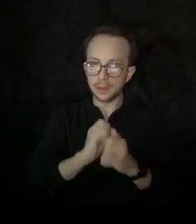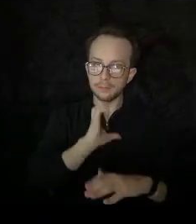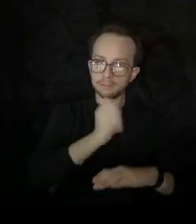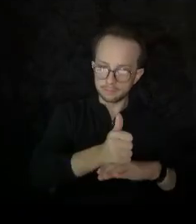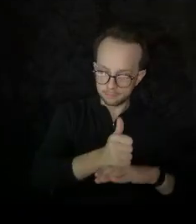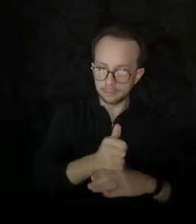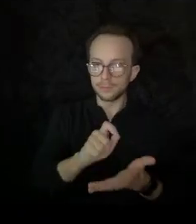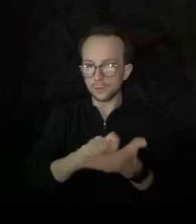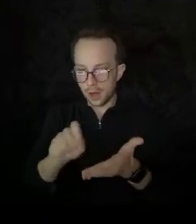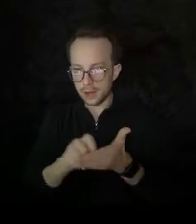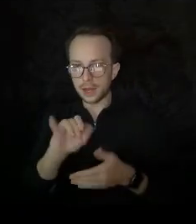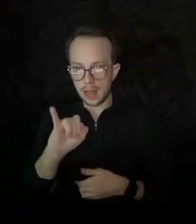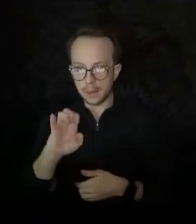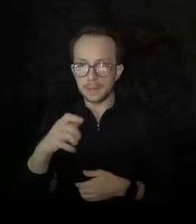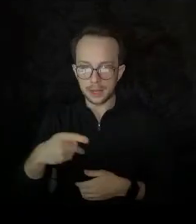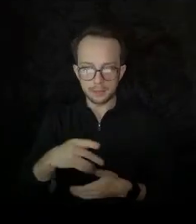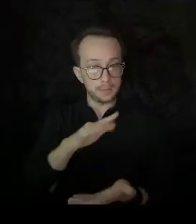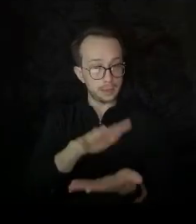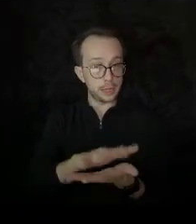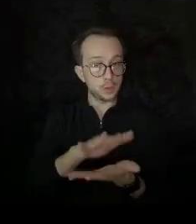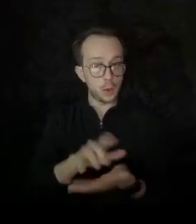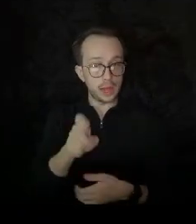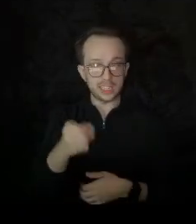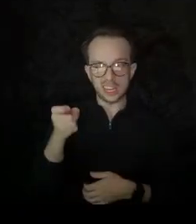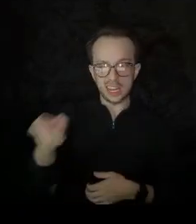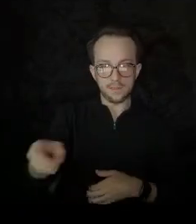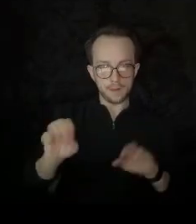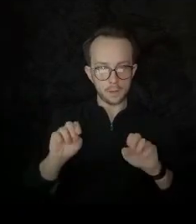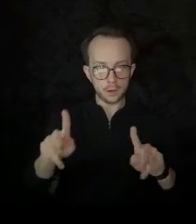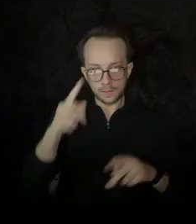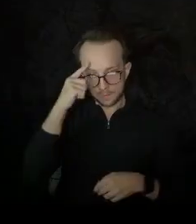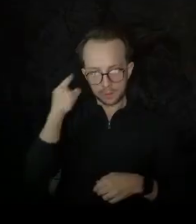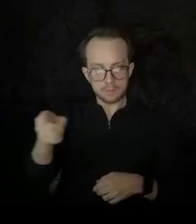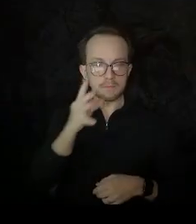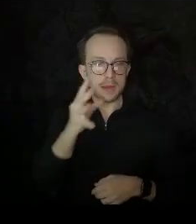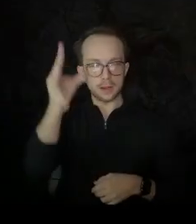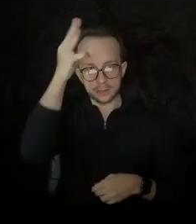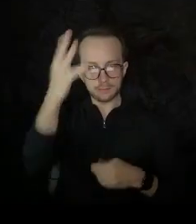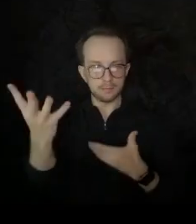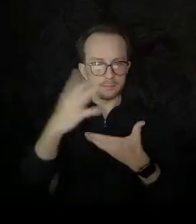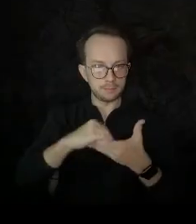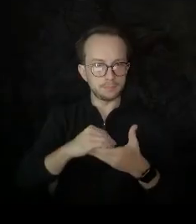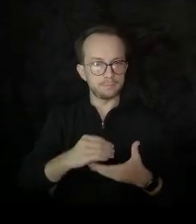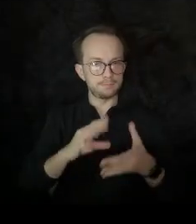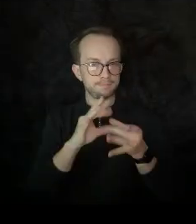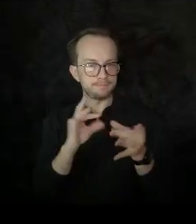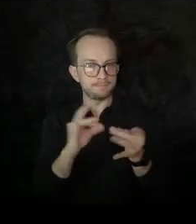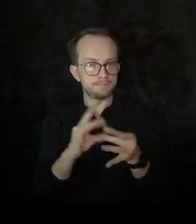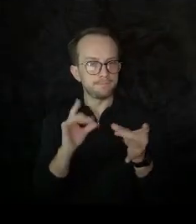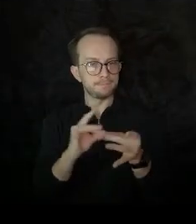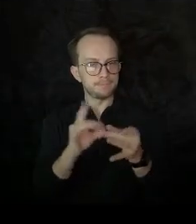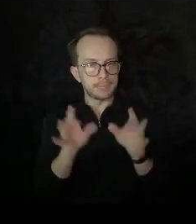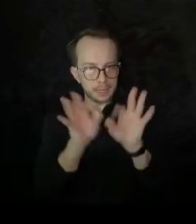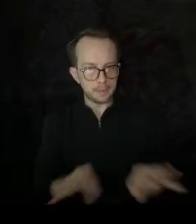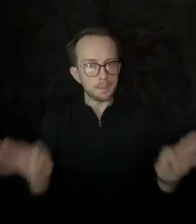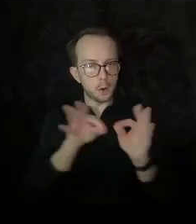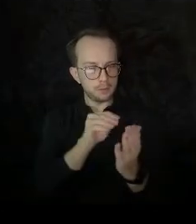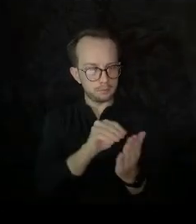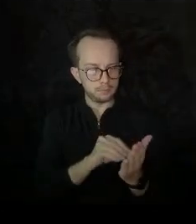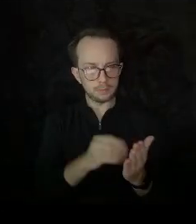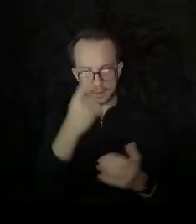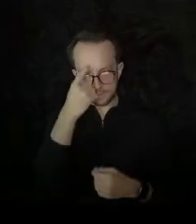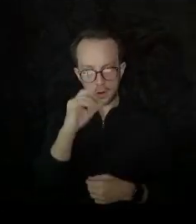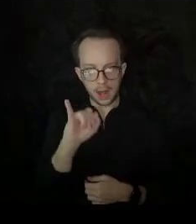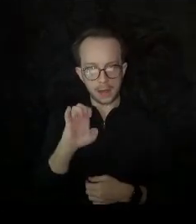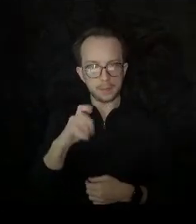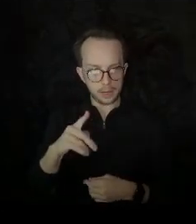school must provide opportunities for the parents to provide meaningful input on the IEP through parent